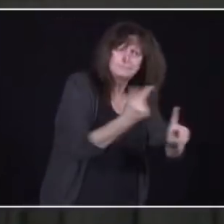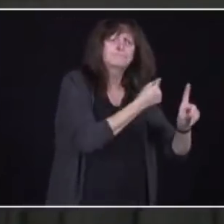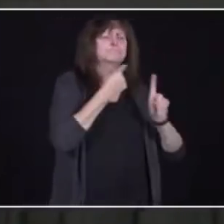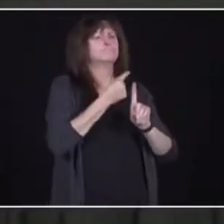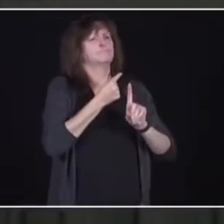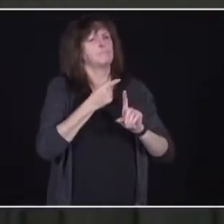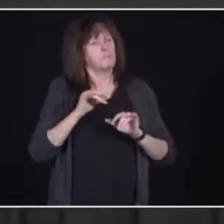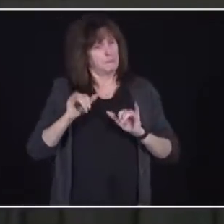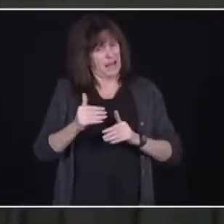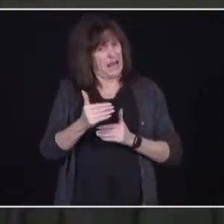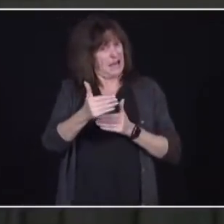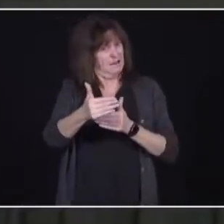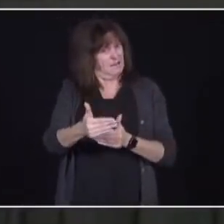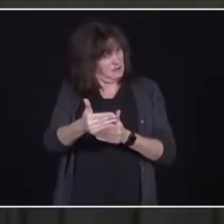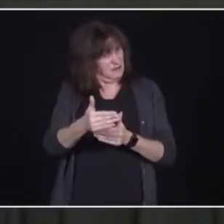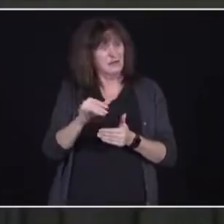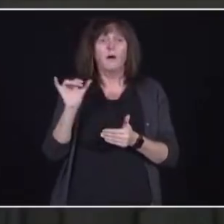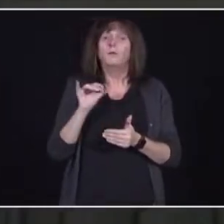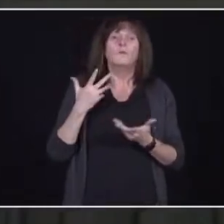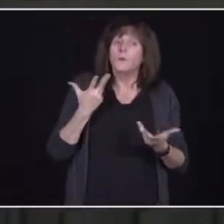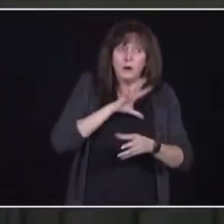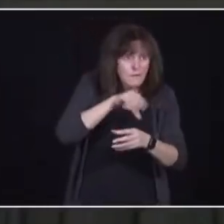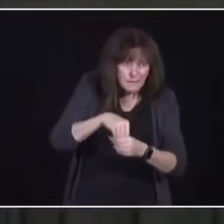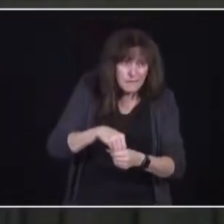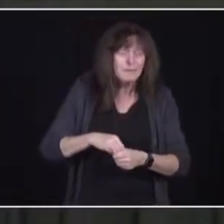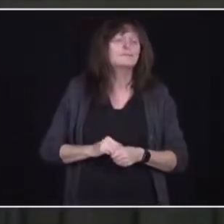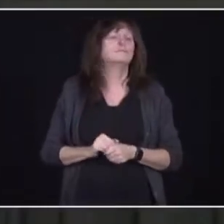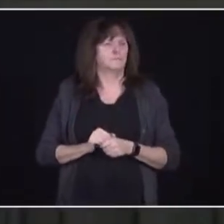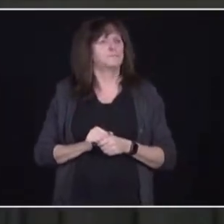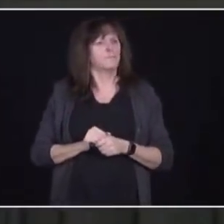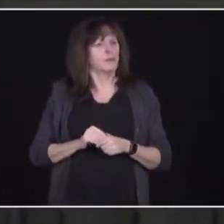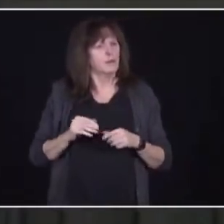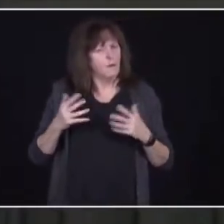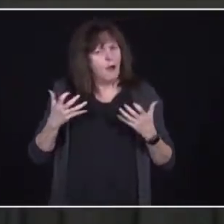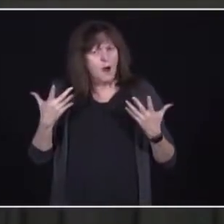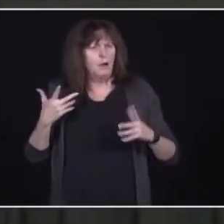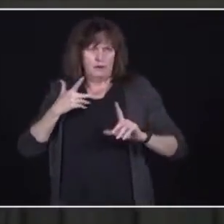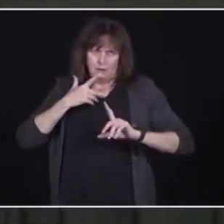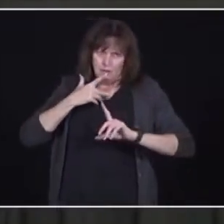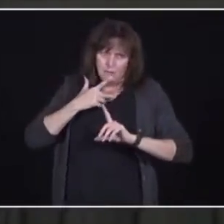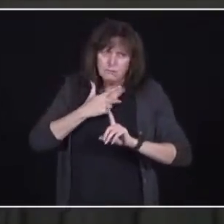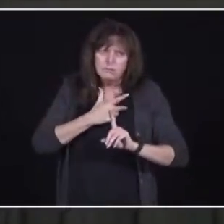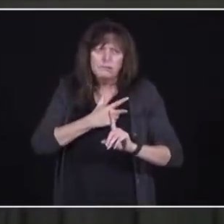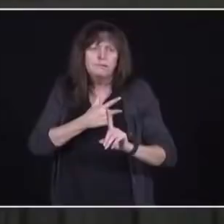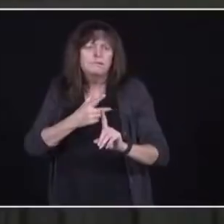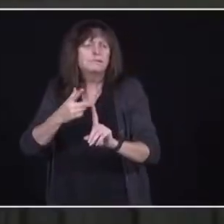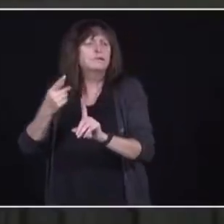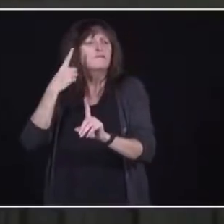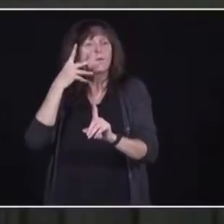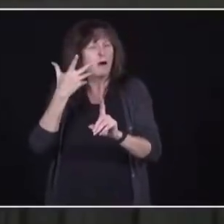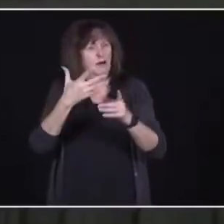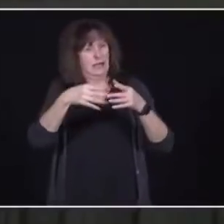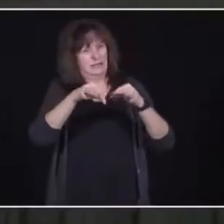2, we want to be able to give an incredible program of mass vaccination center support to our essential workers, and whether those are